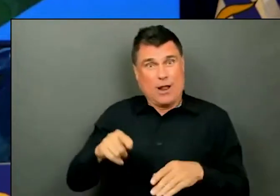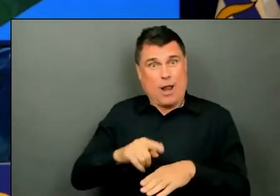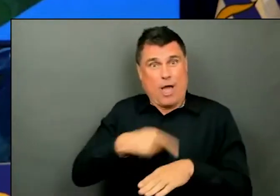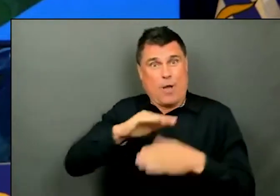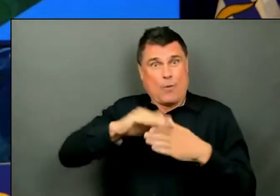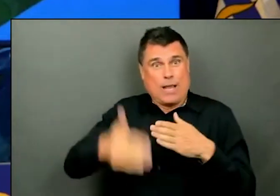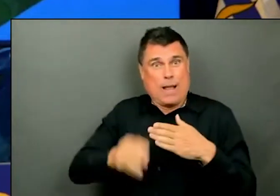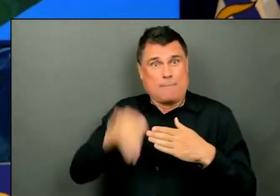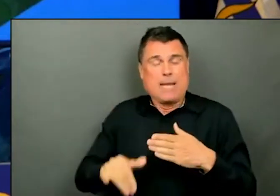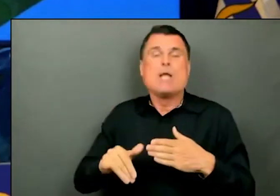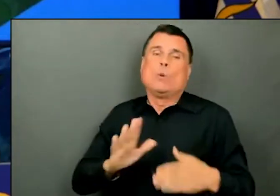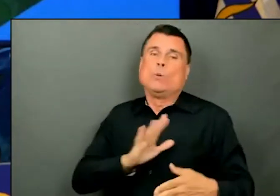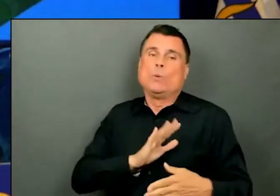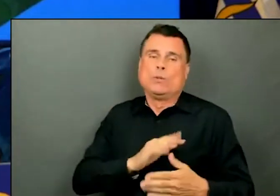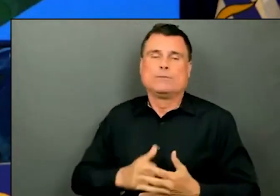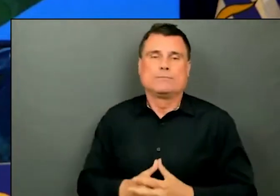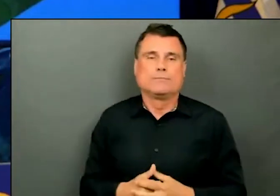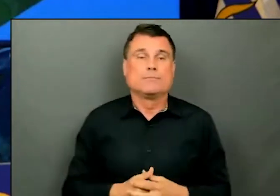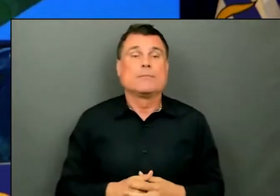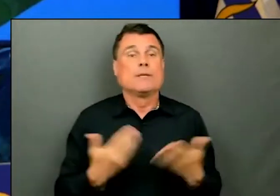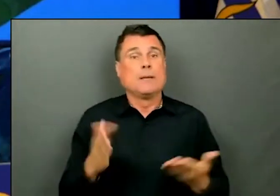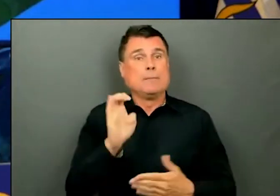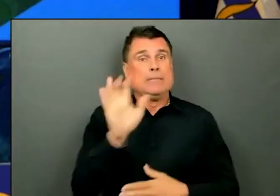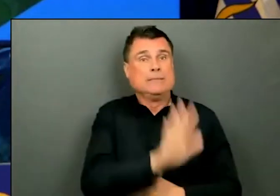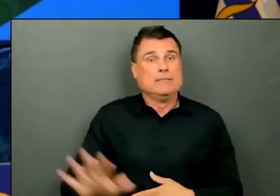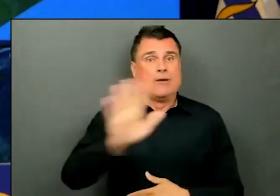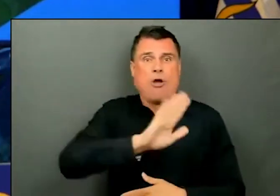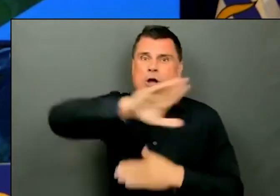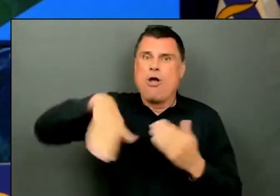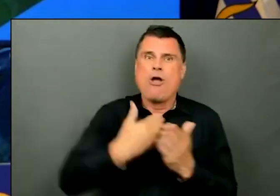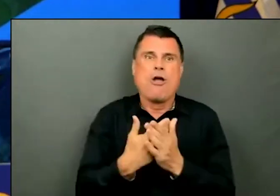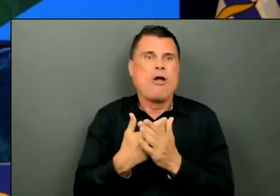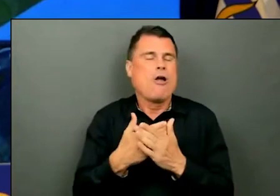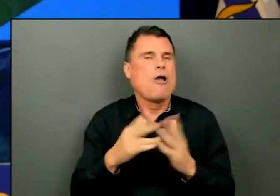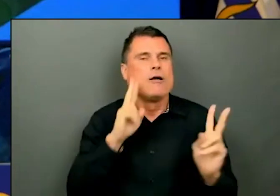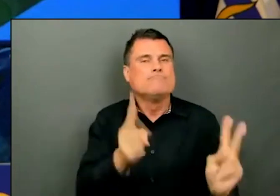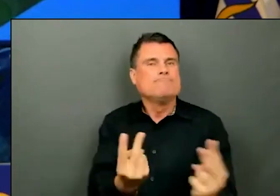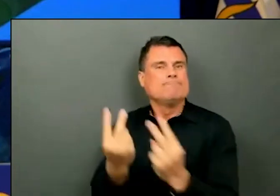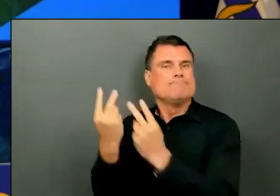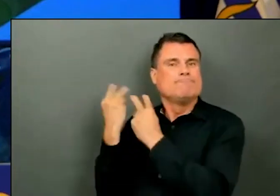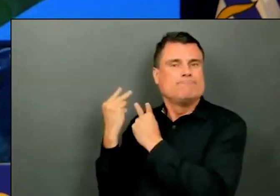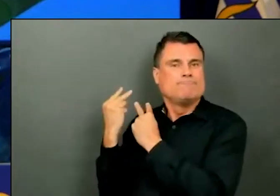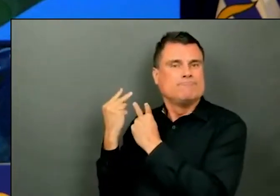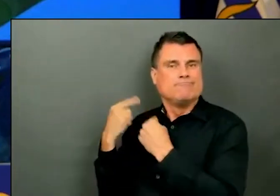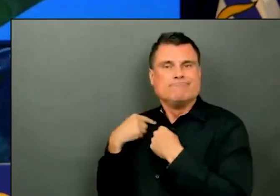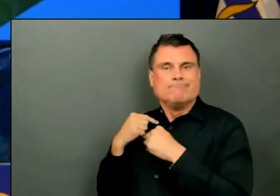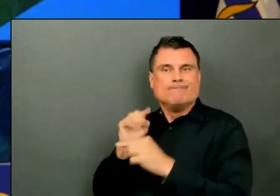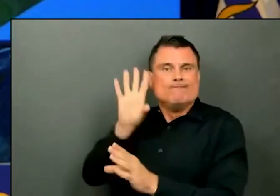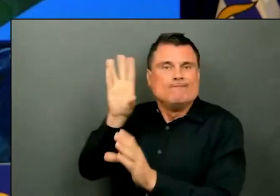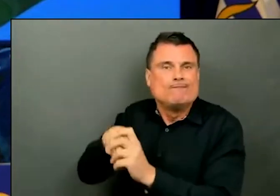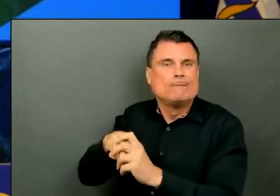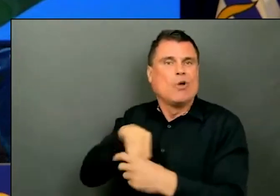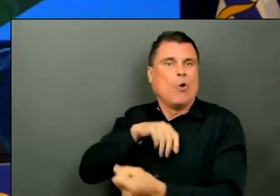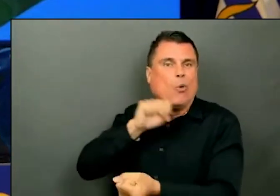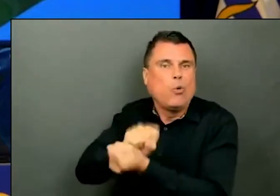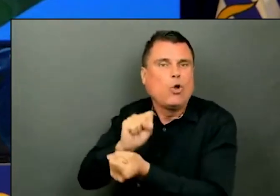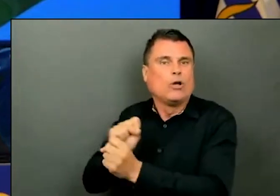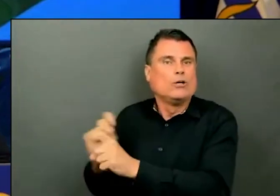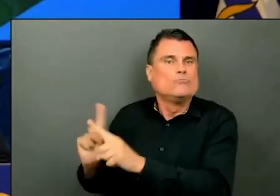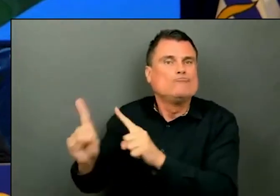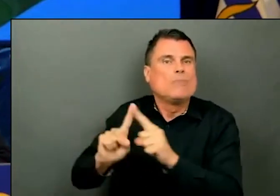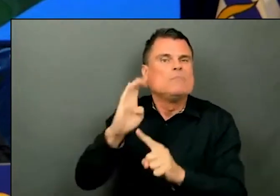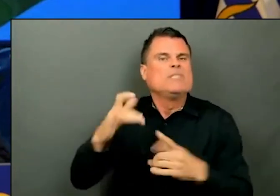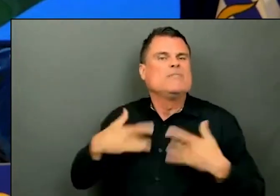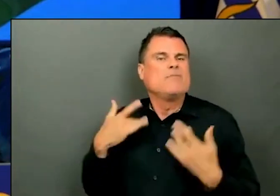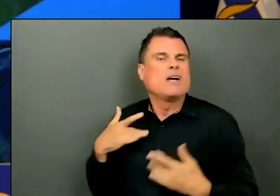fond memories of visiting and working at BC's major tourism attractions. From museums to amusement parks to